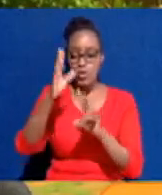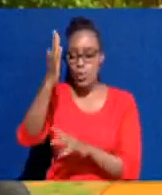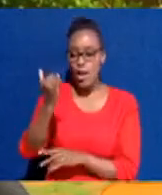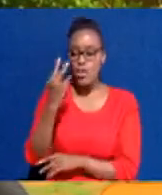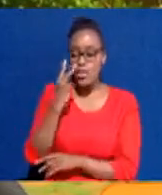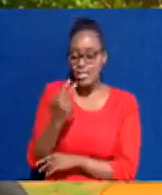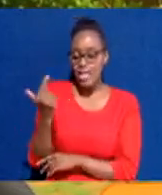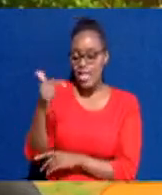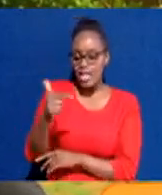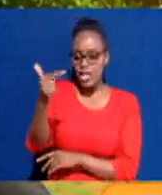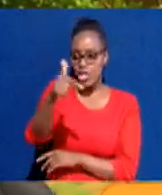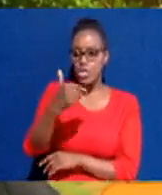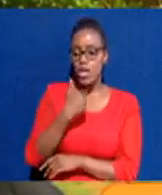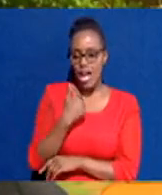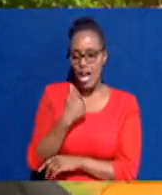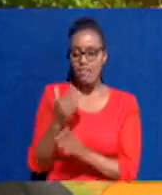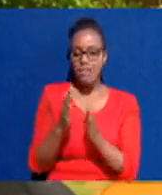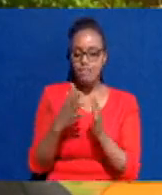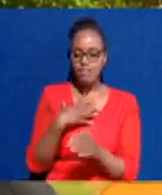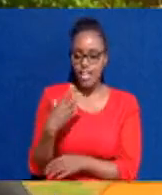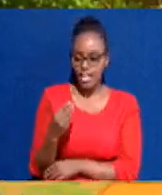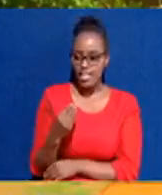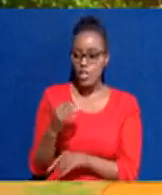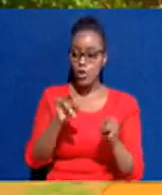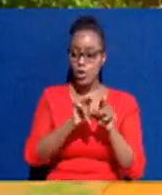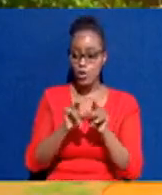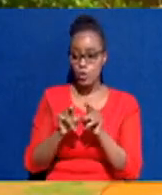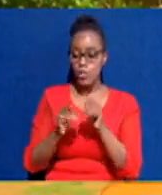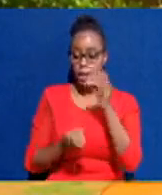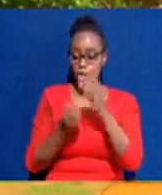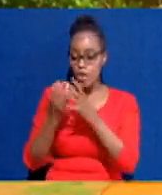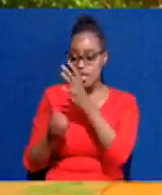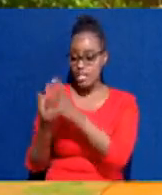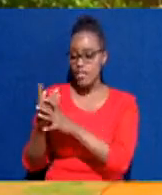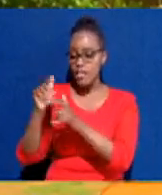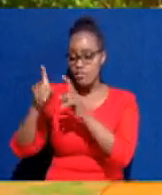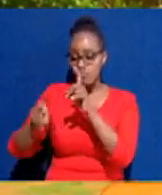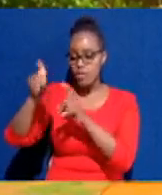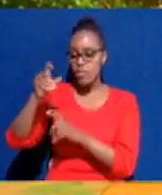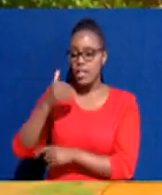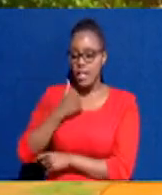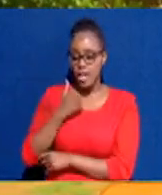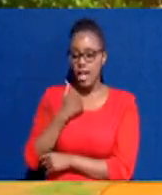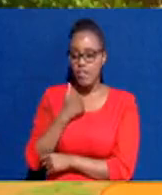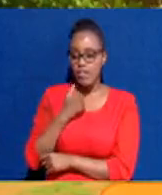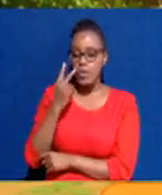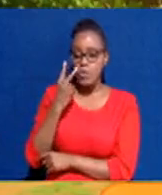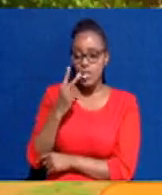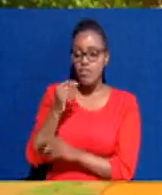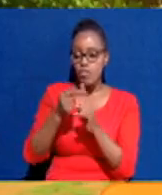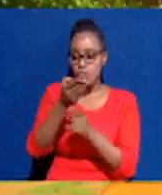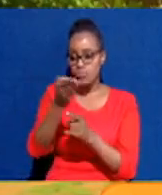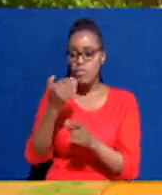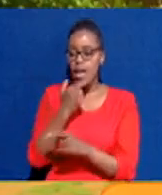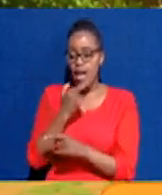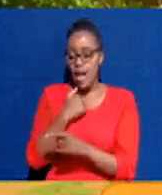under irrigation, and the productivity has increased very significantly. You can hear from them what they